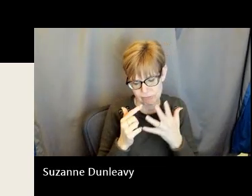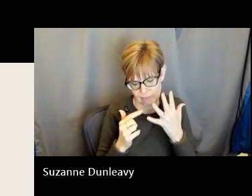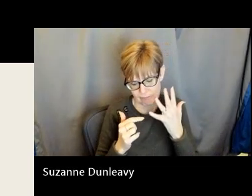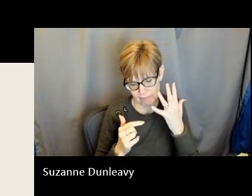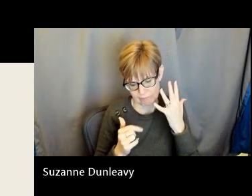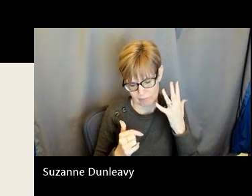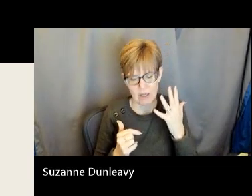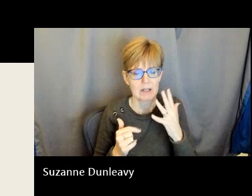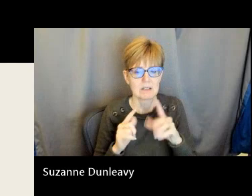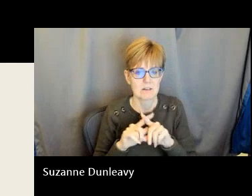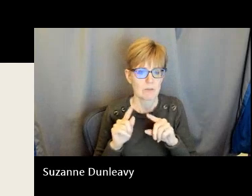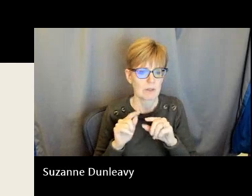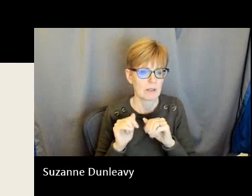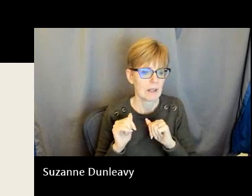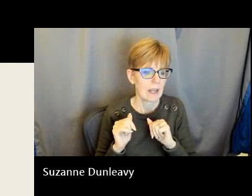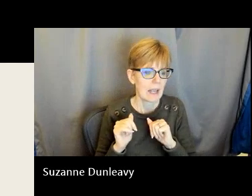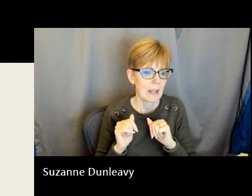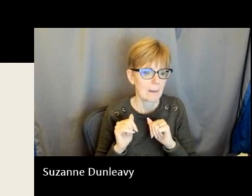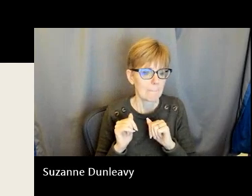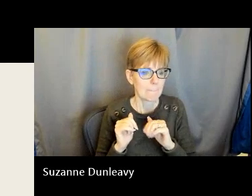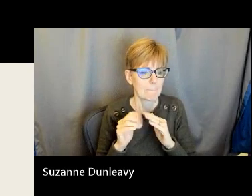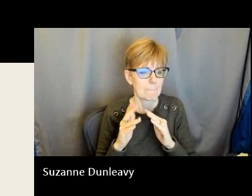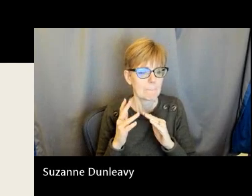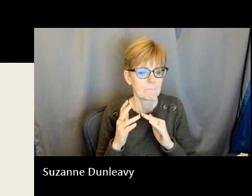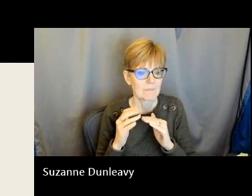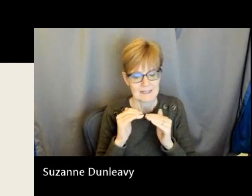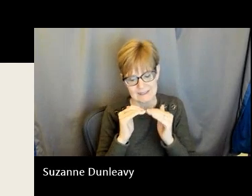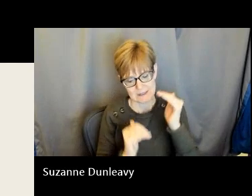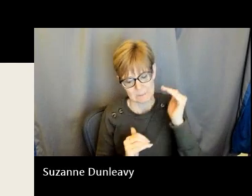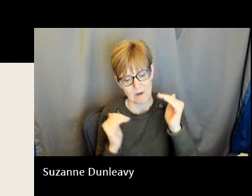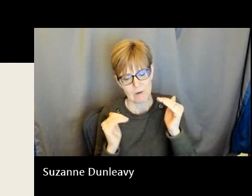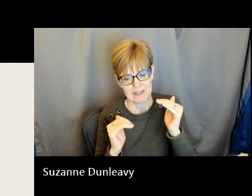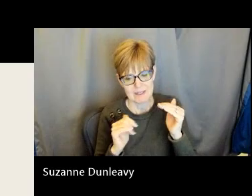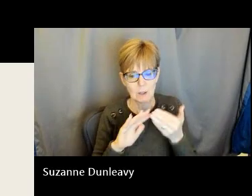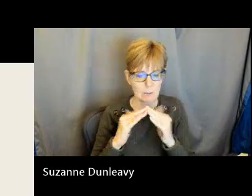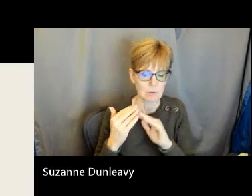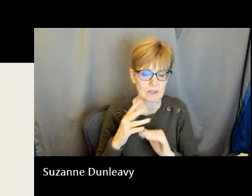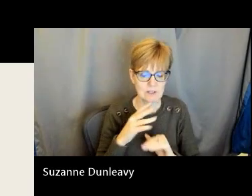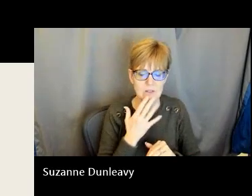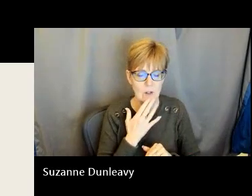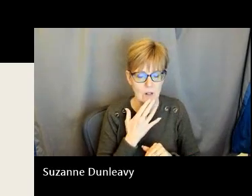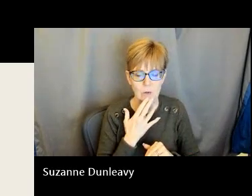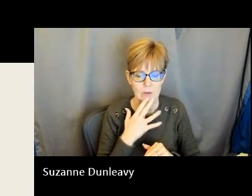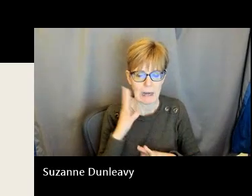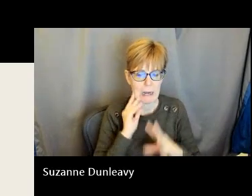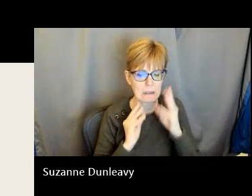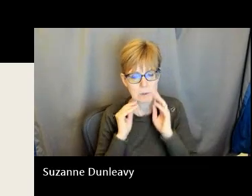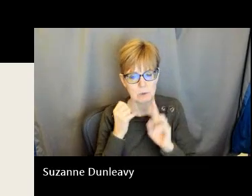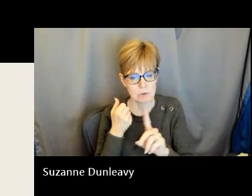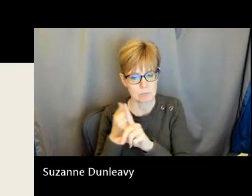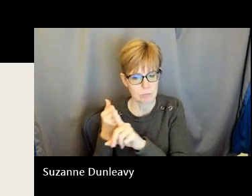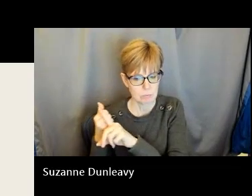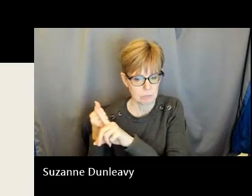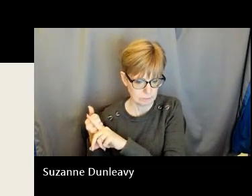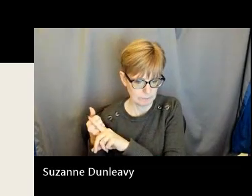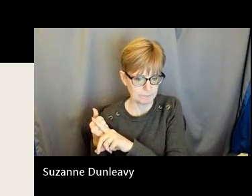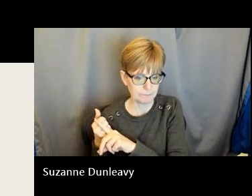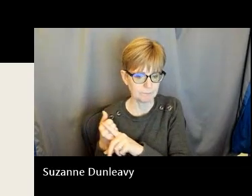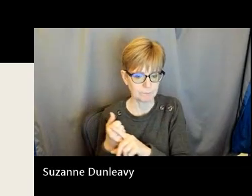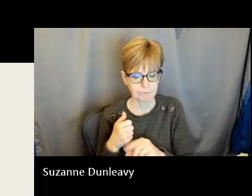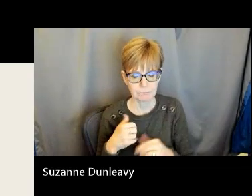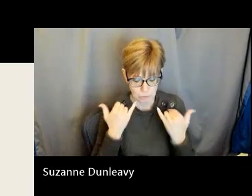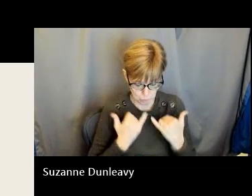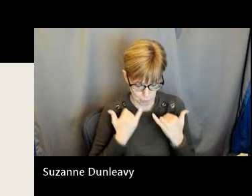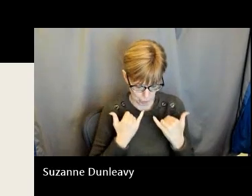color experience. I'm not going to go through and read all of these, but what we see is that contemporary health inequities in the